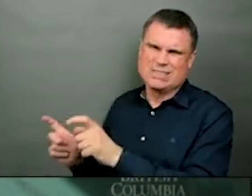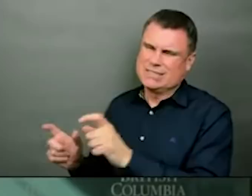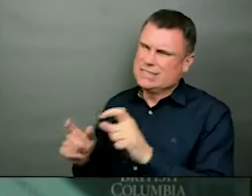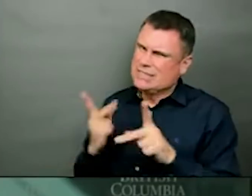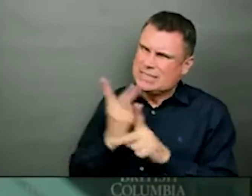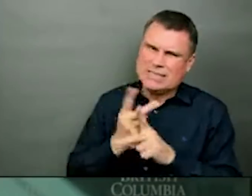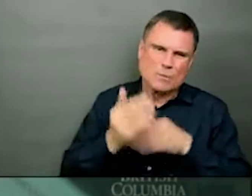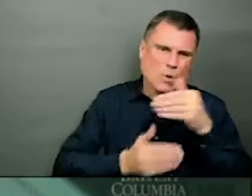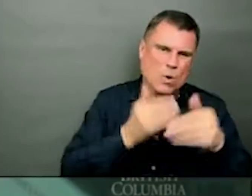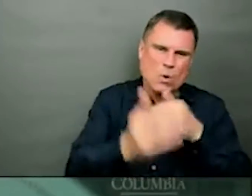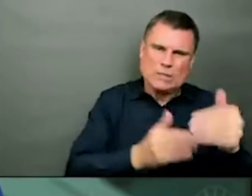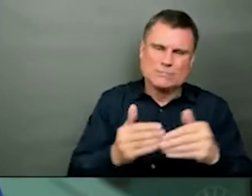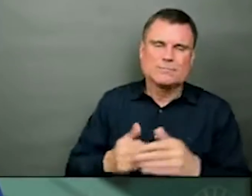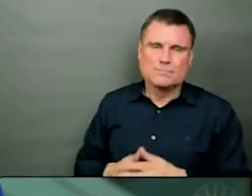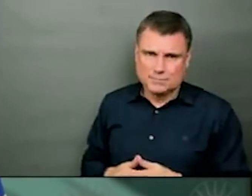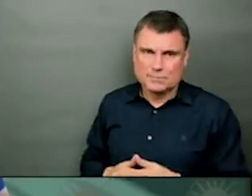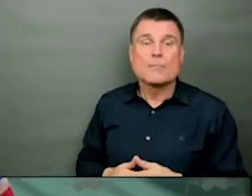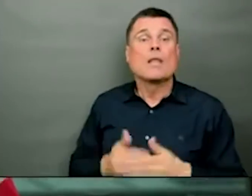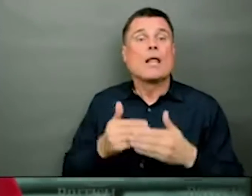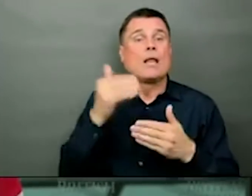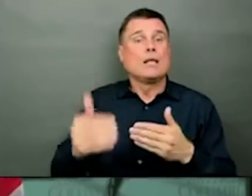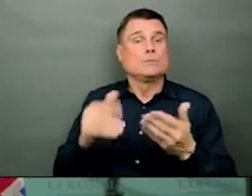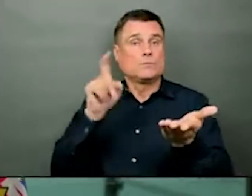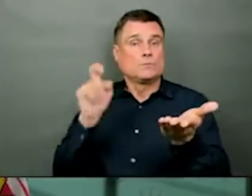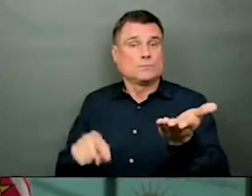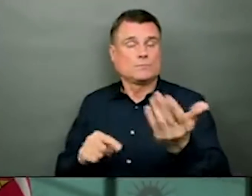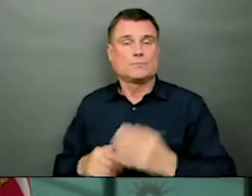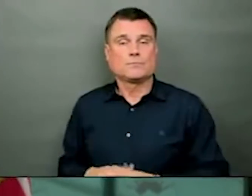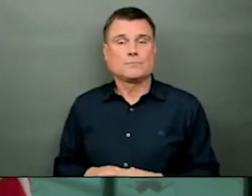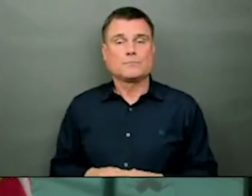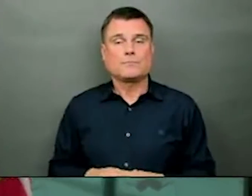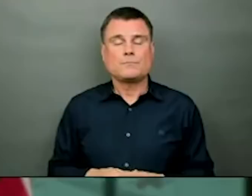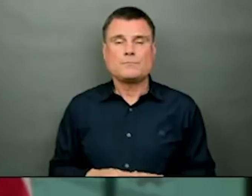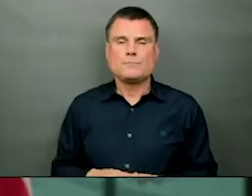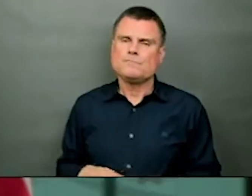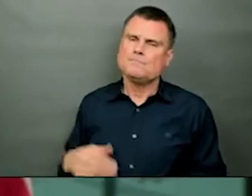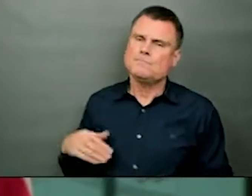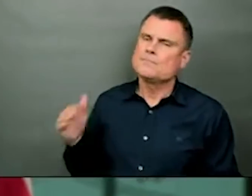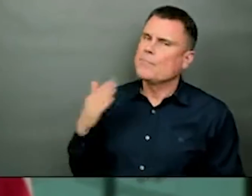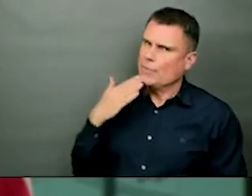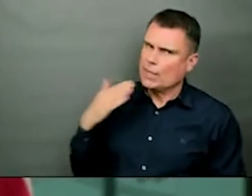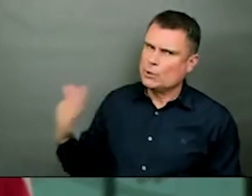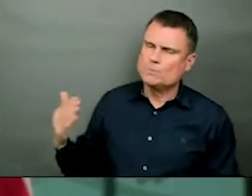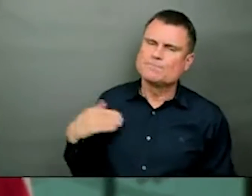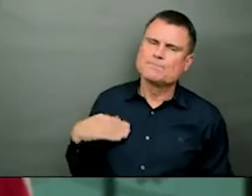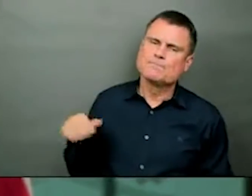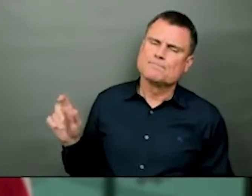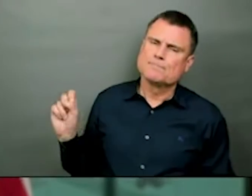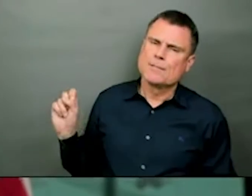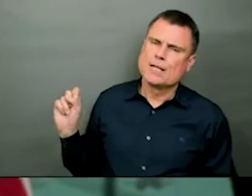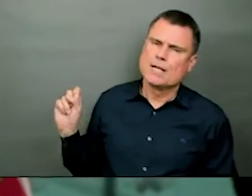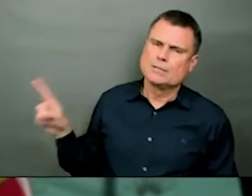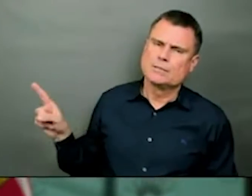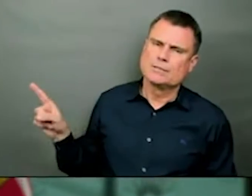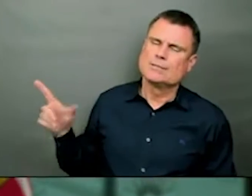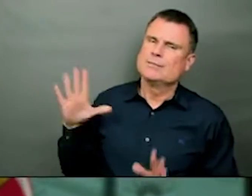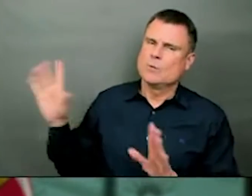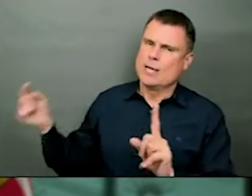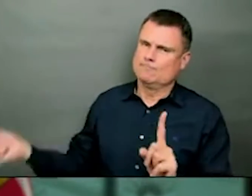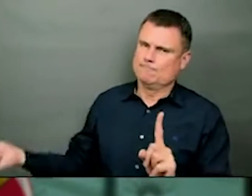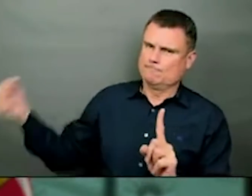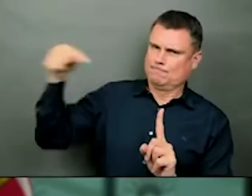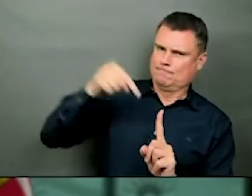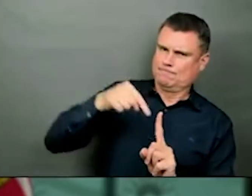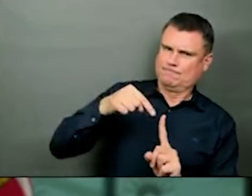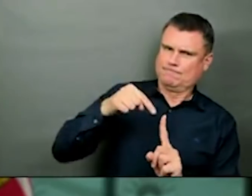Marcella Bernardo, News 1130. Hi, everyone, and thank you so much for taking my questions today. I have to go back to Little Mountain Place,